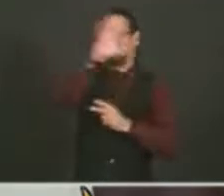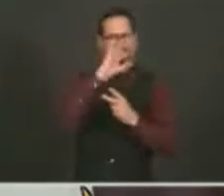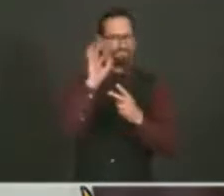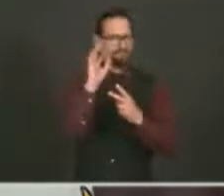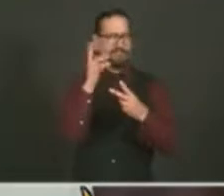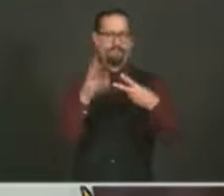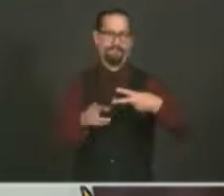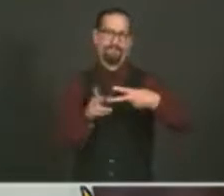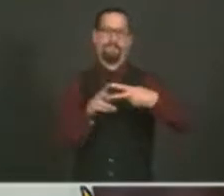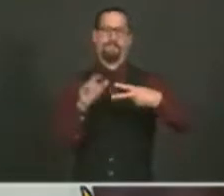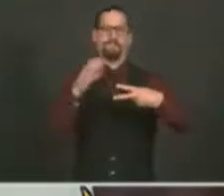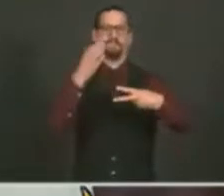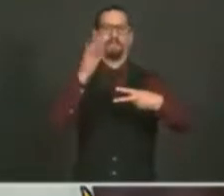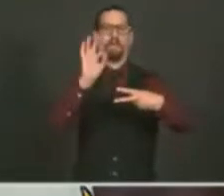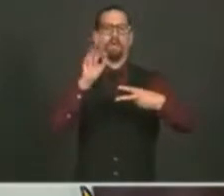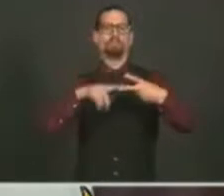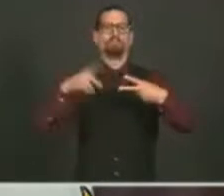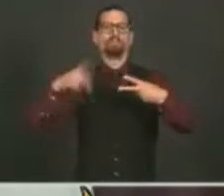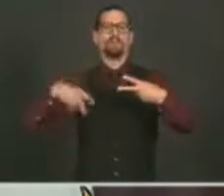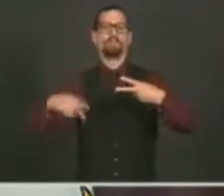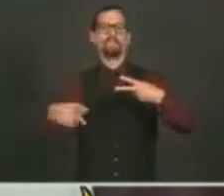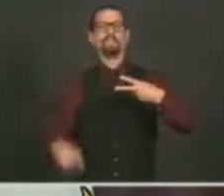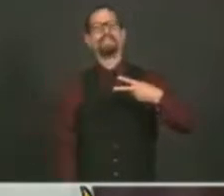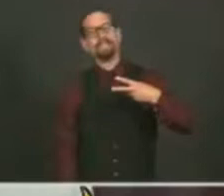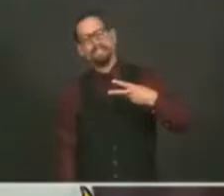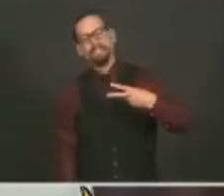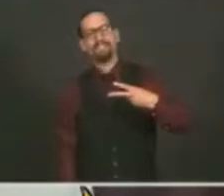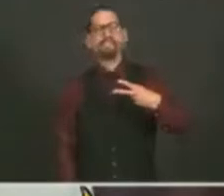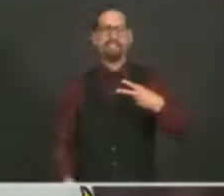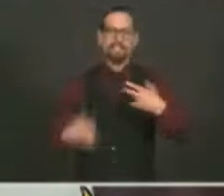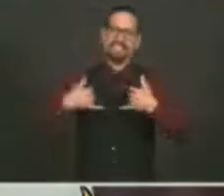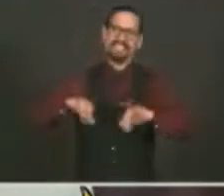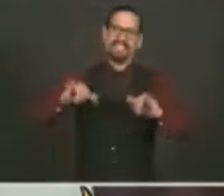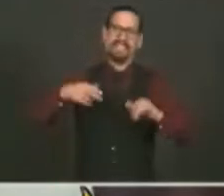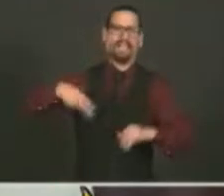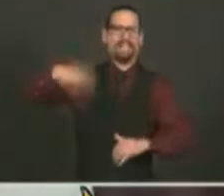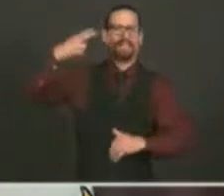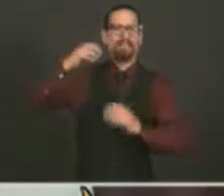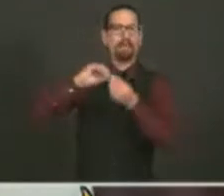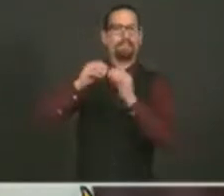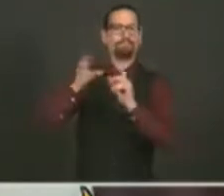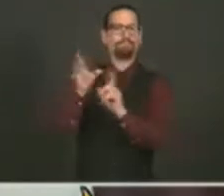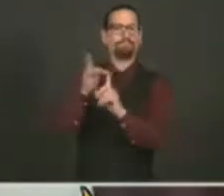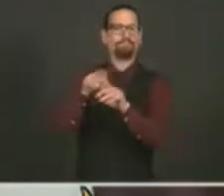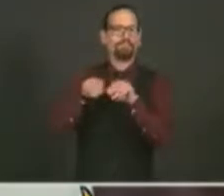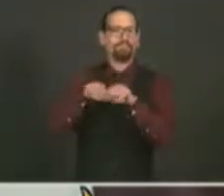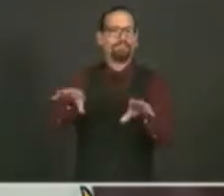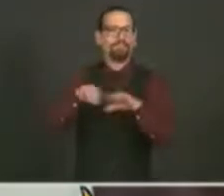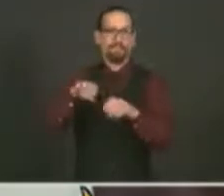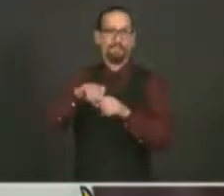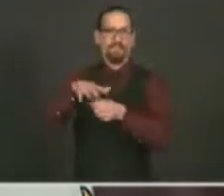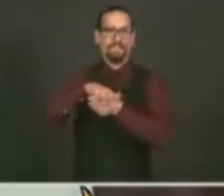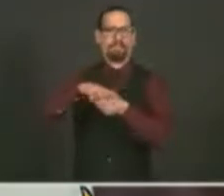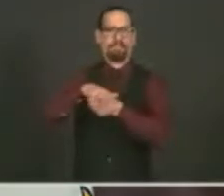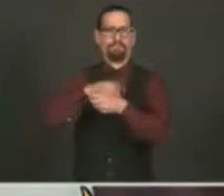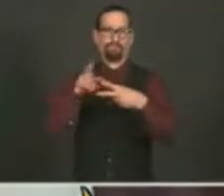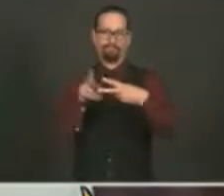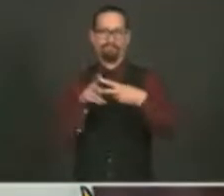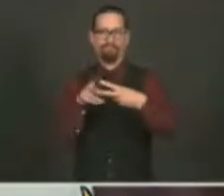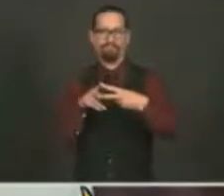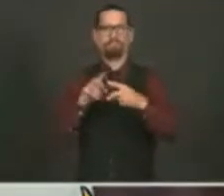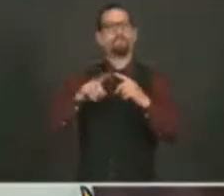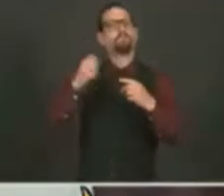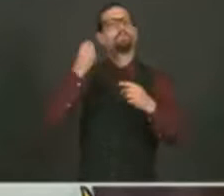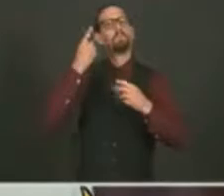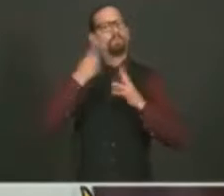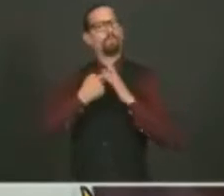high-density communities with a high case incident rate. We asked them to start with partial reopening.